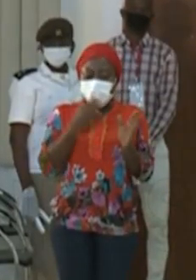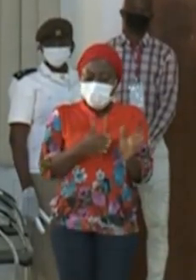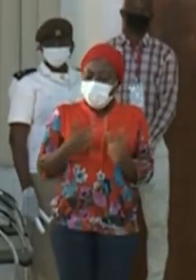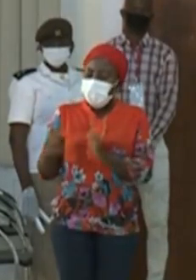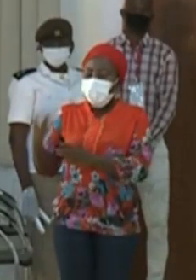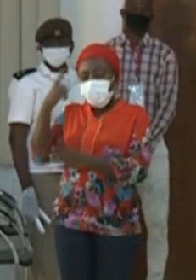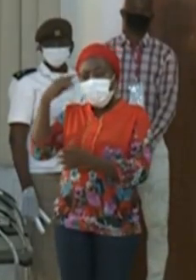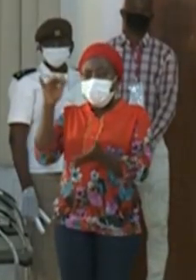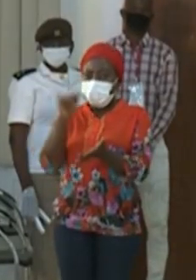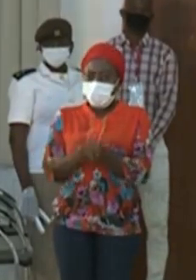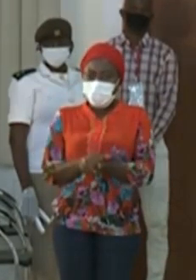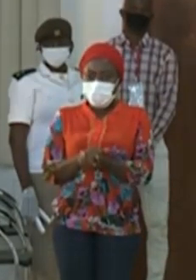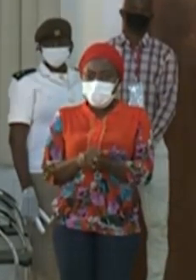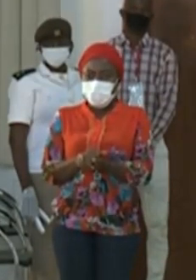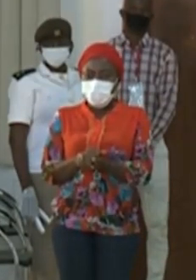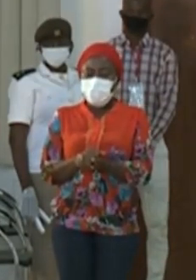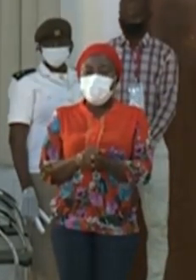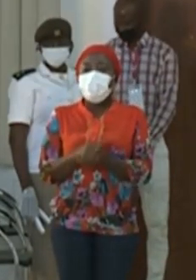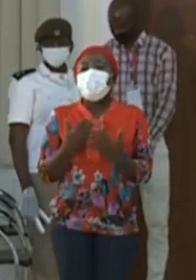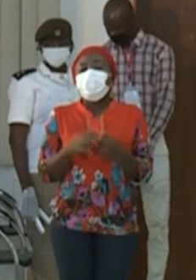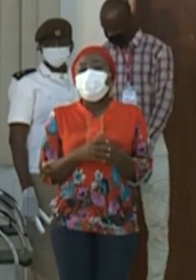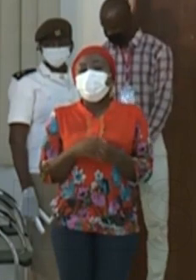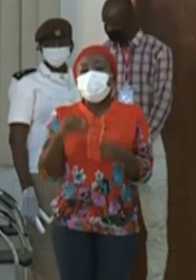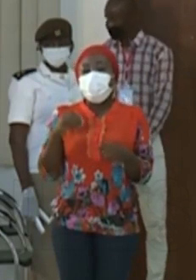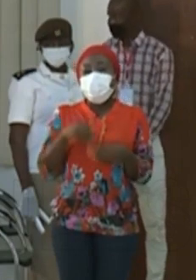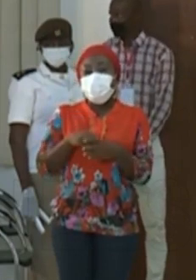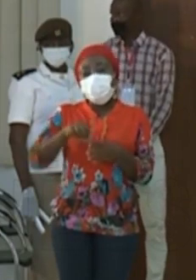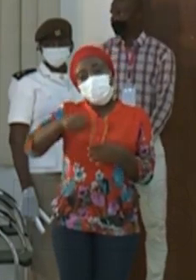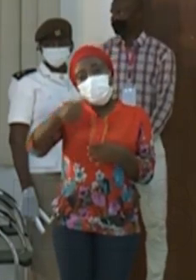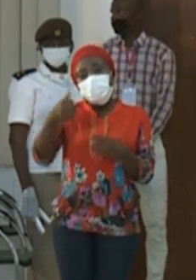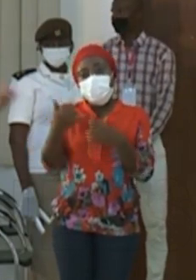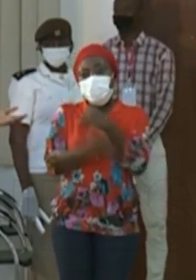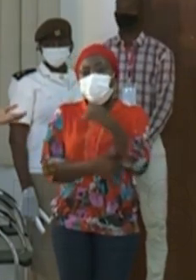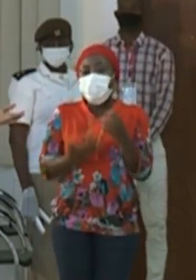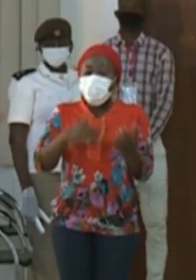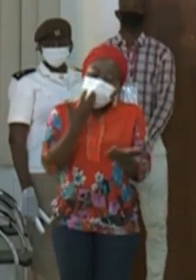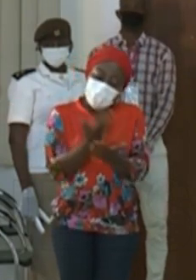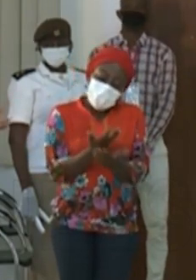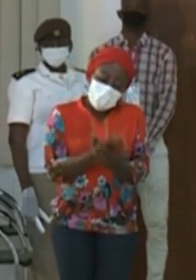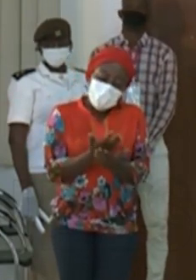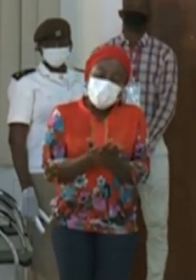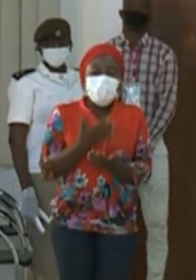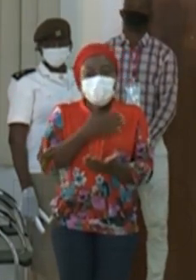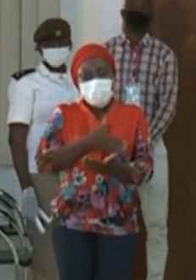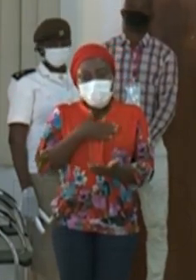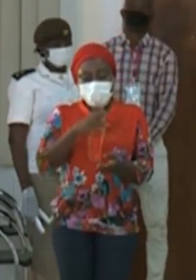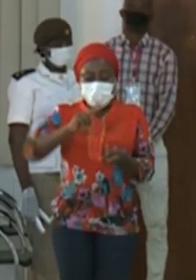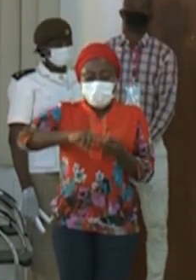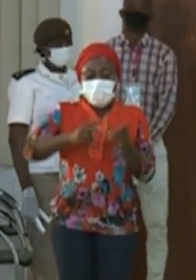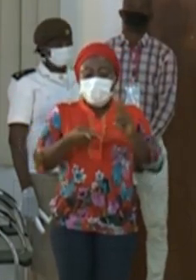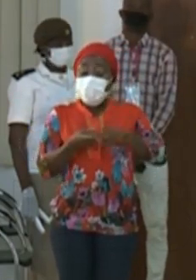the hazards that that may take place in those places. So they are appealing if you can partner with